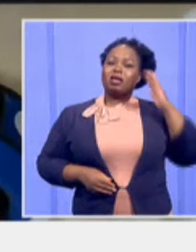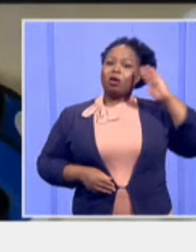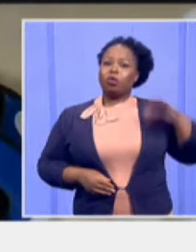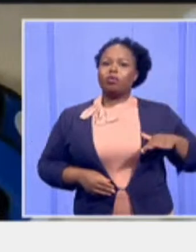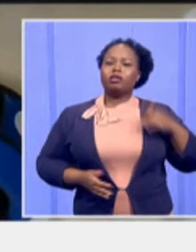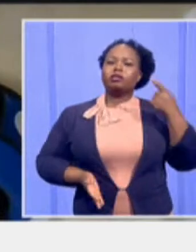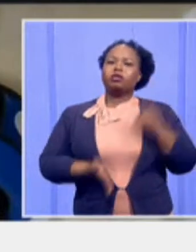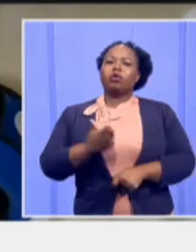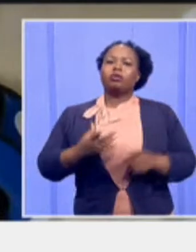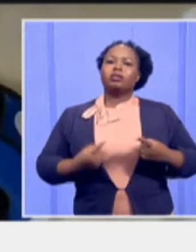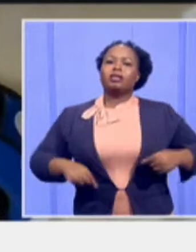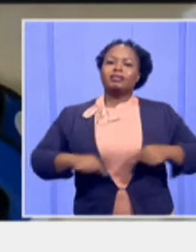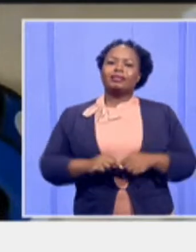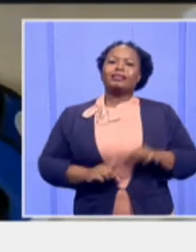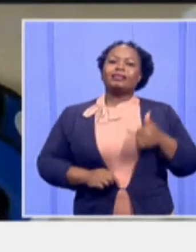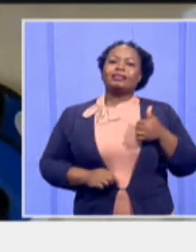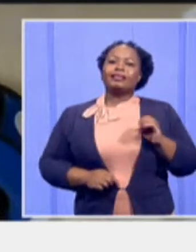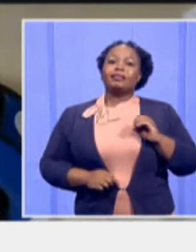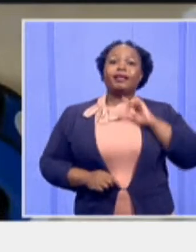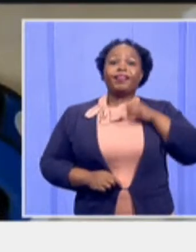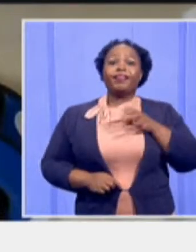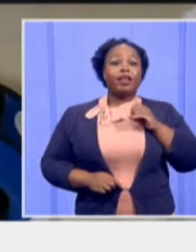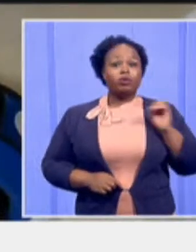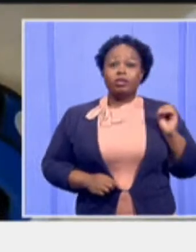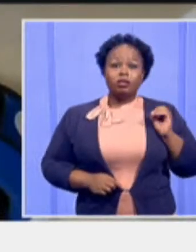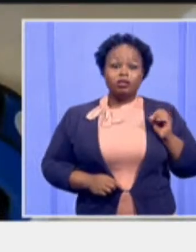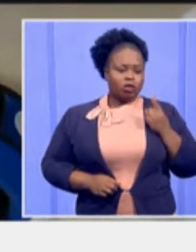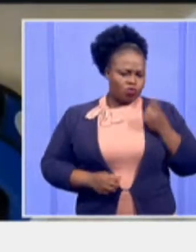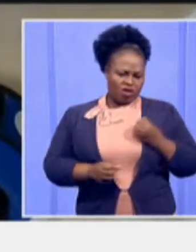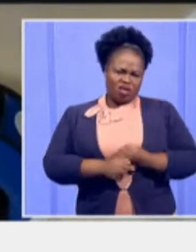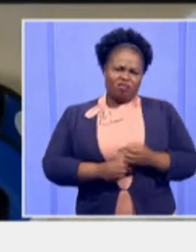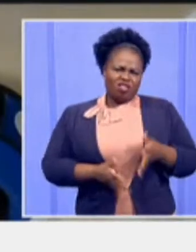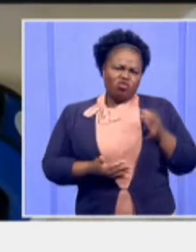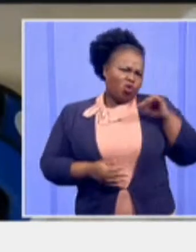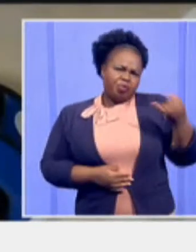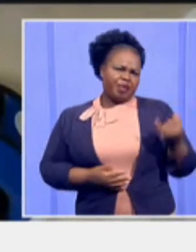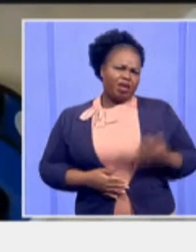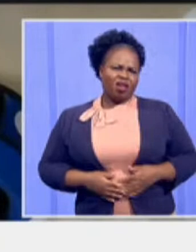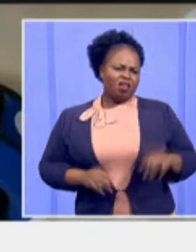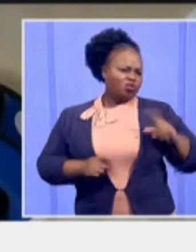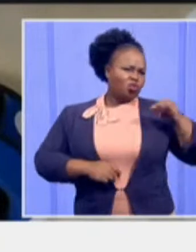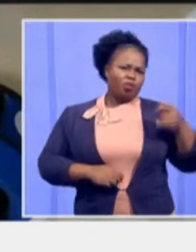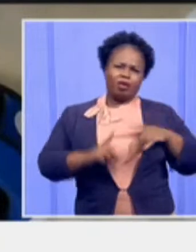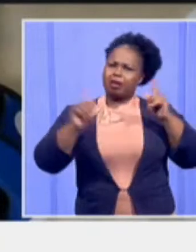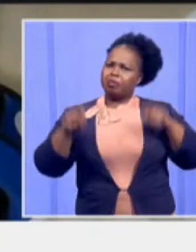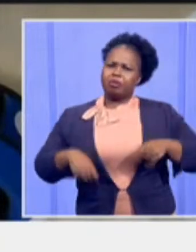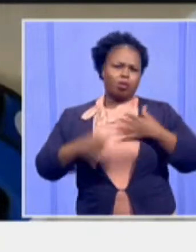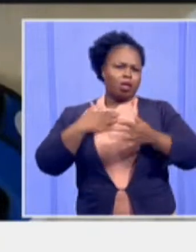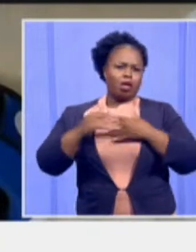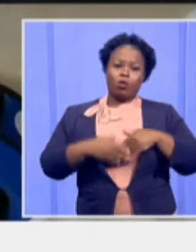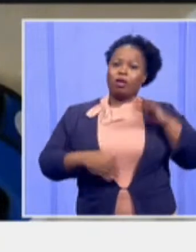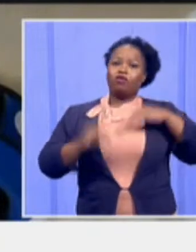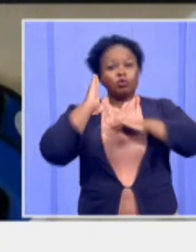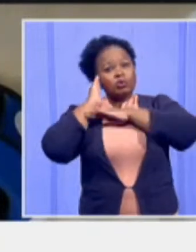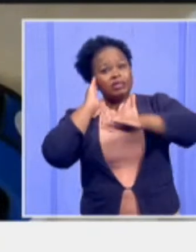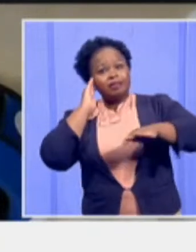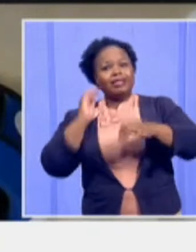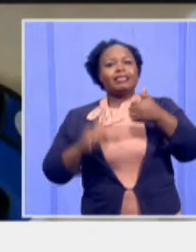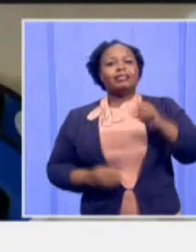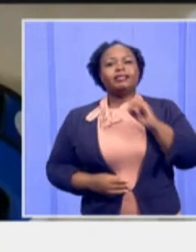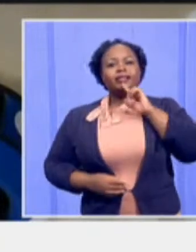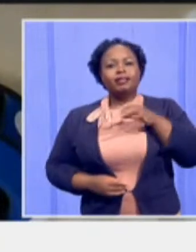us 60,000 roughly here in Johannesburg. If you can go to Joburg, to Cape Town, everywhere, a bed to sleep costs